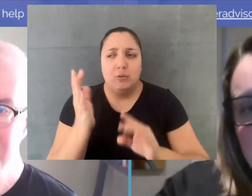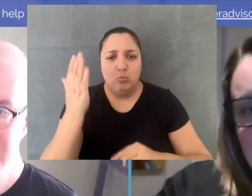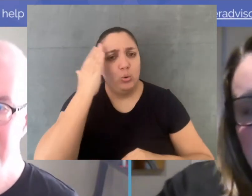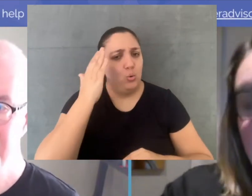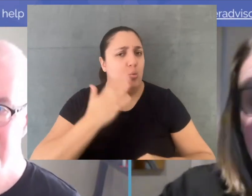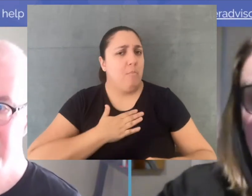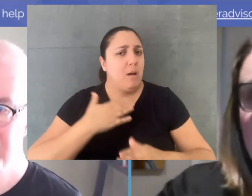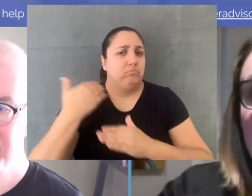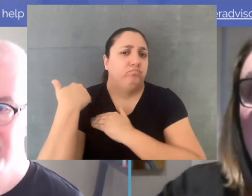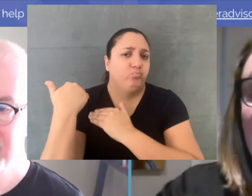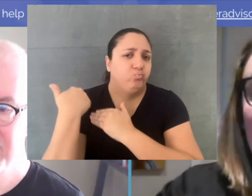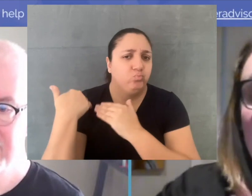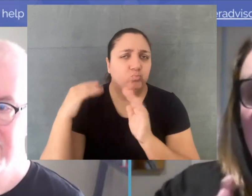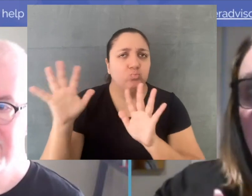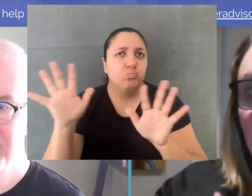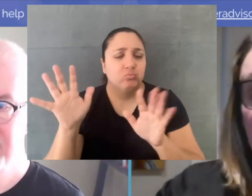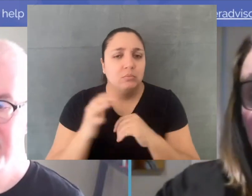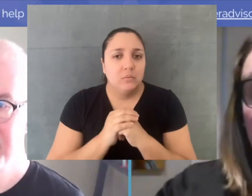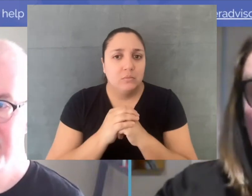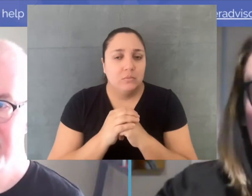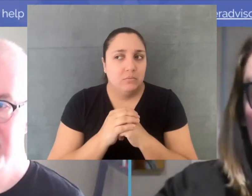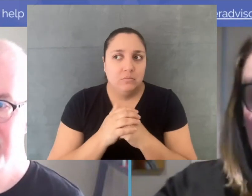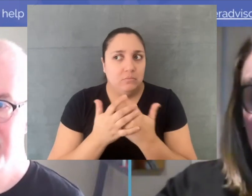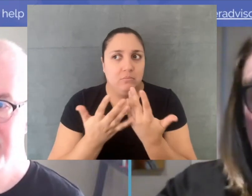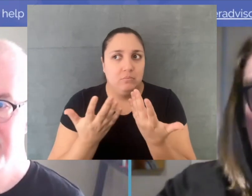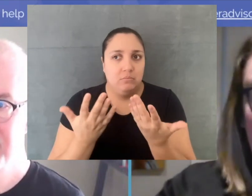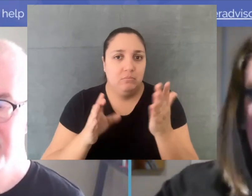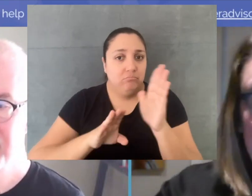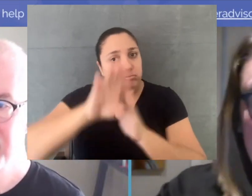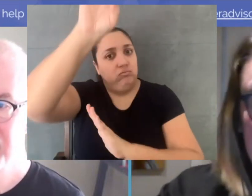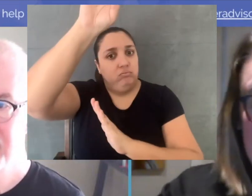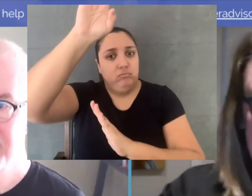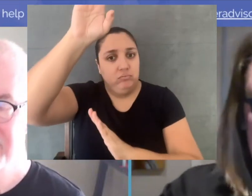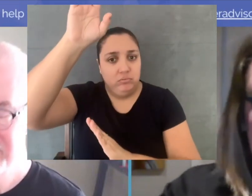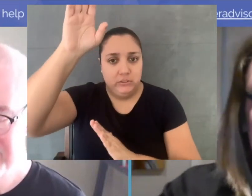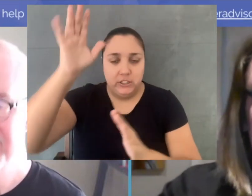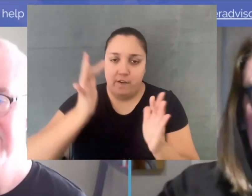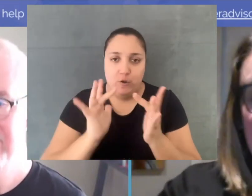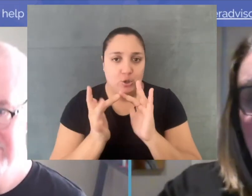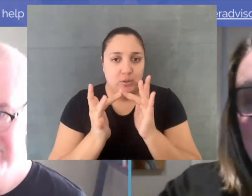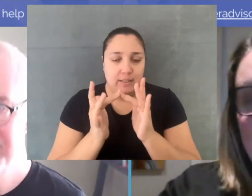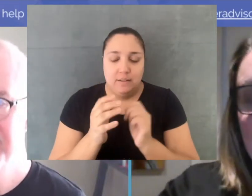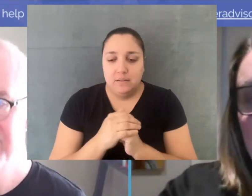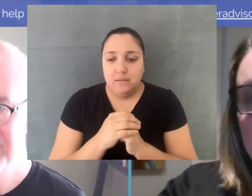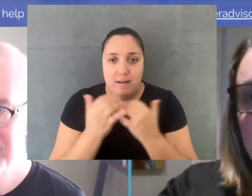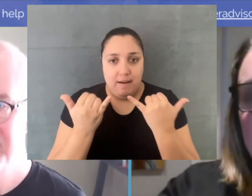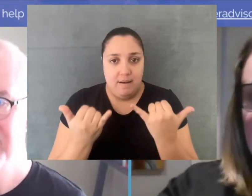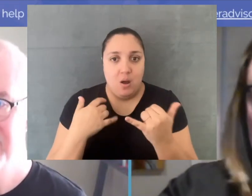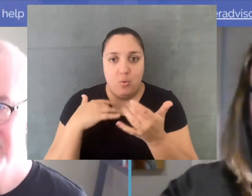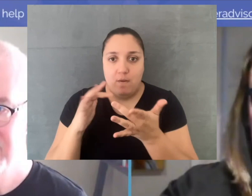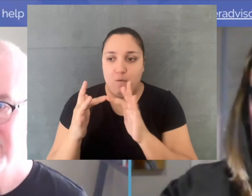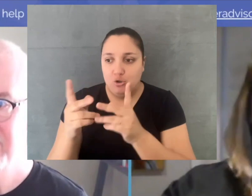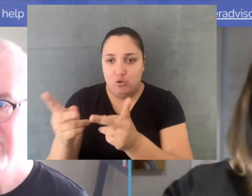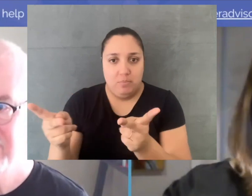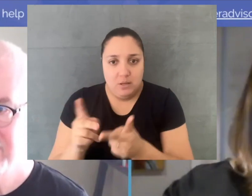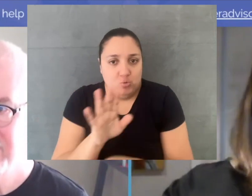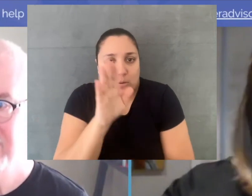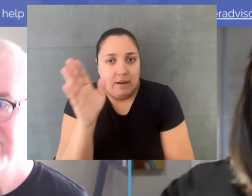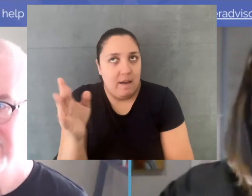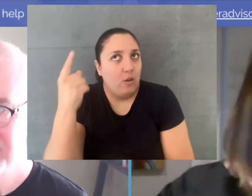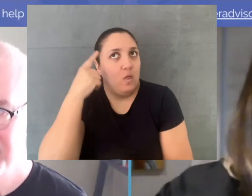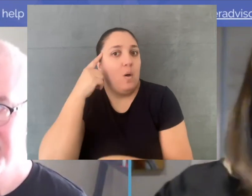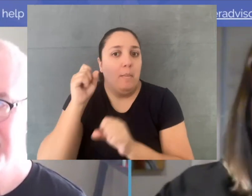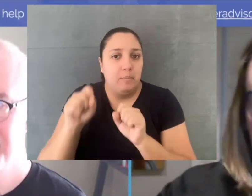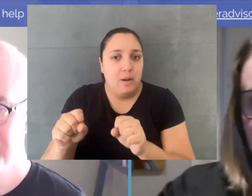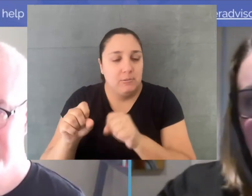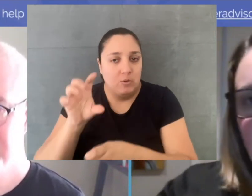was. It was pretty, and everything blew up in a great way virtually. Now we're in virtual spaces that we never dreamed we would